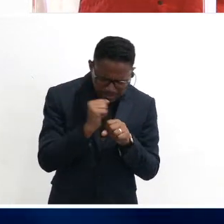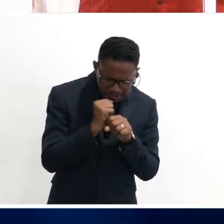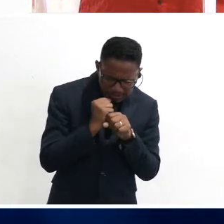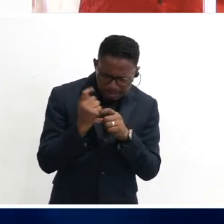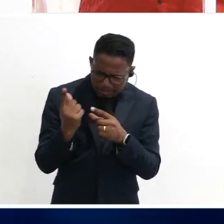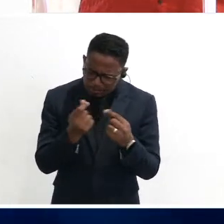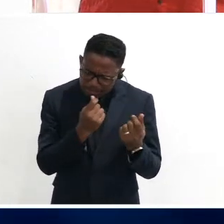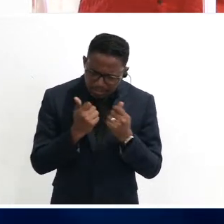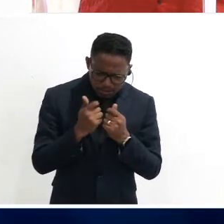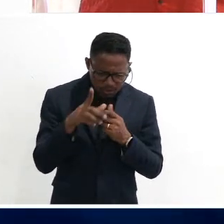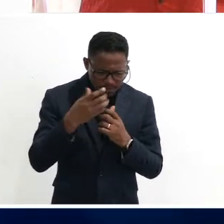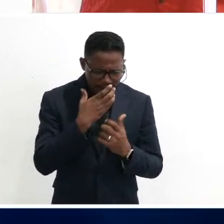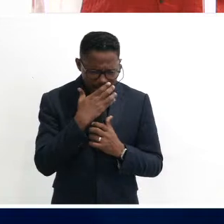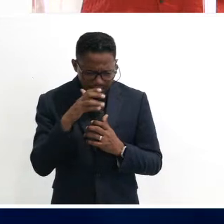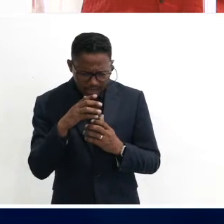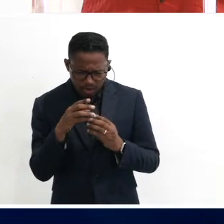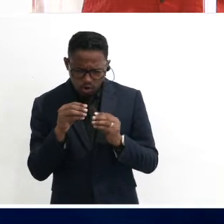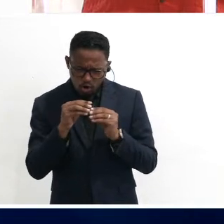package.